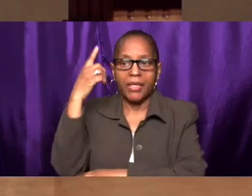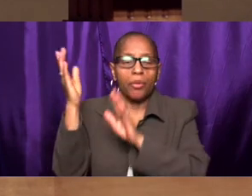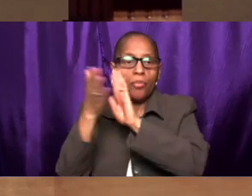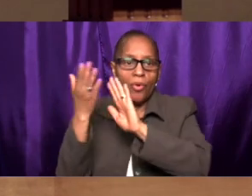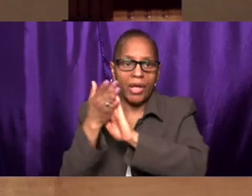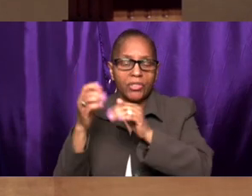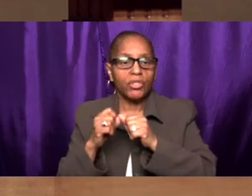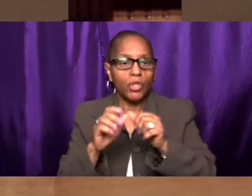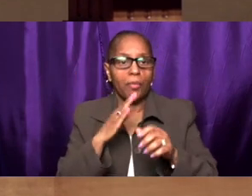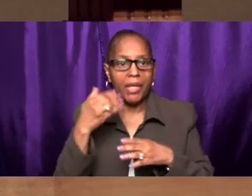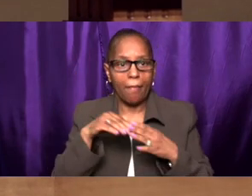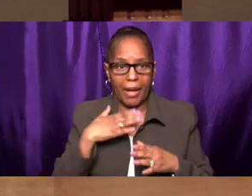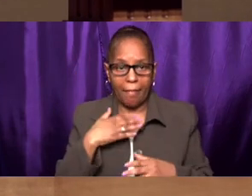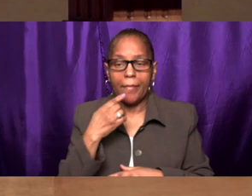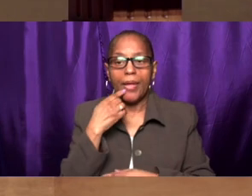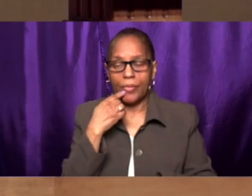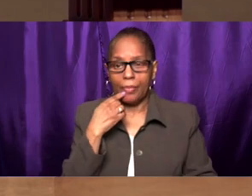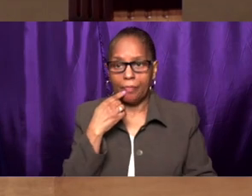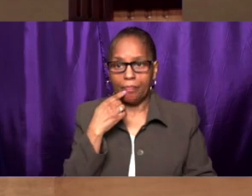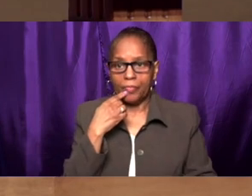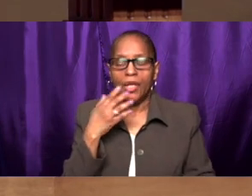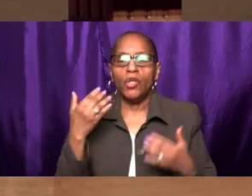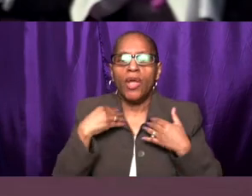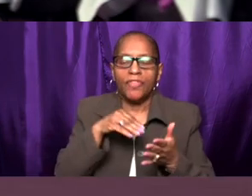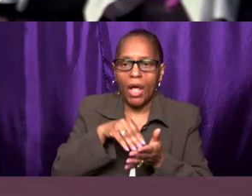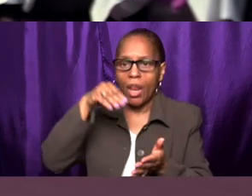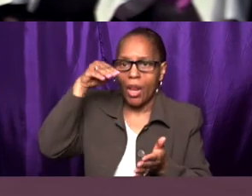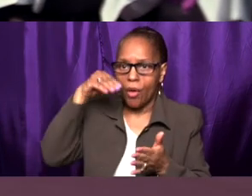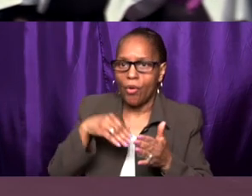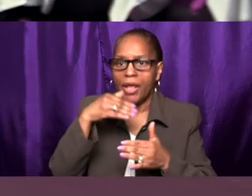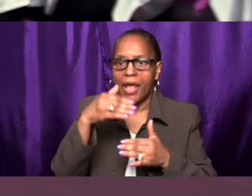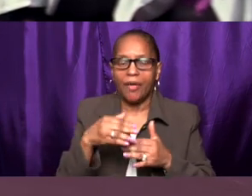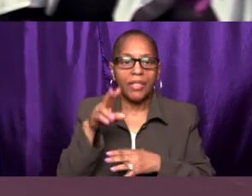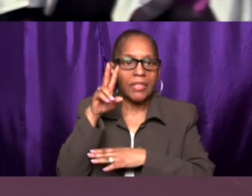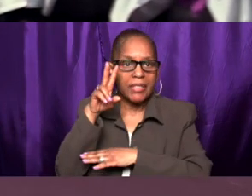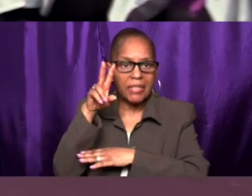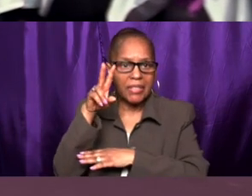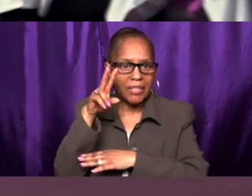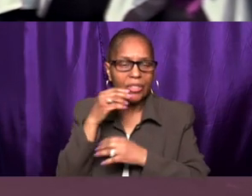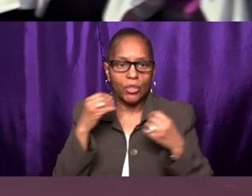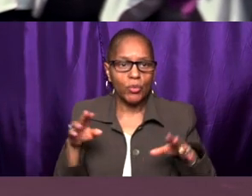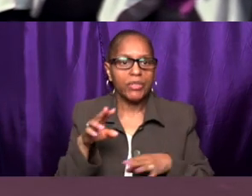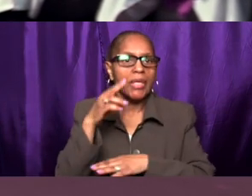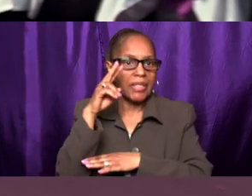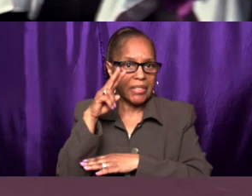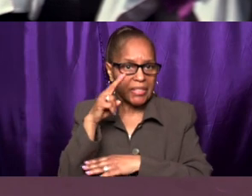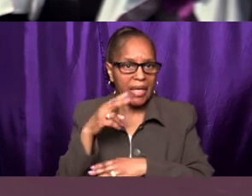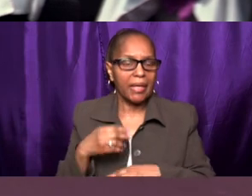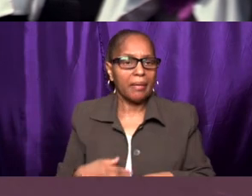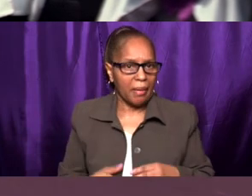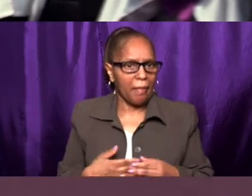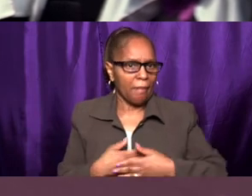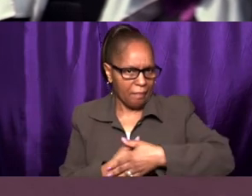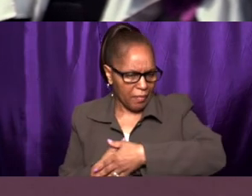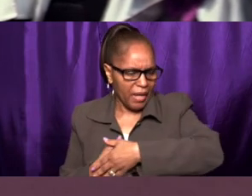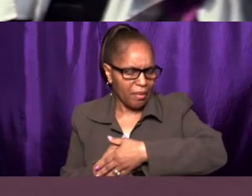shall continually be in my mouth. You got to learn after the second miscarriage to say, God, I'm mad about this. You